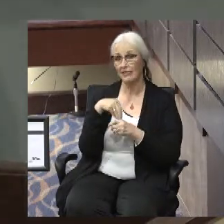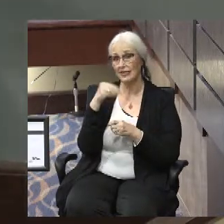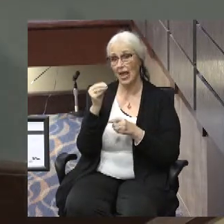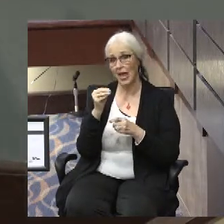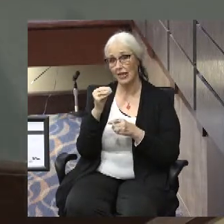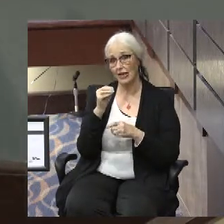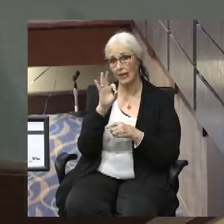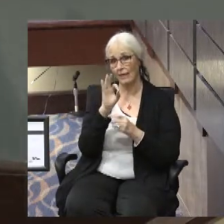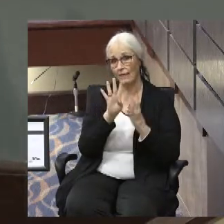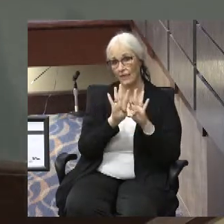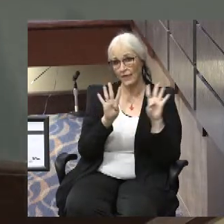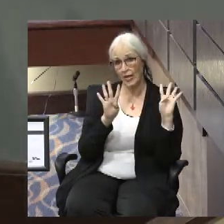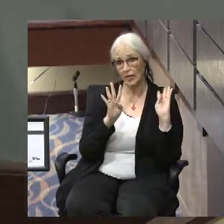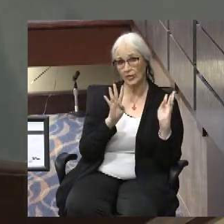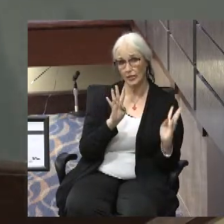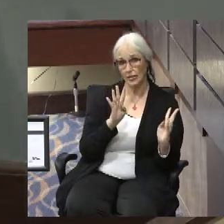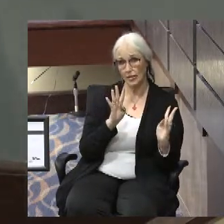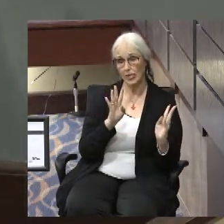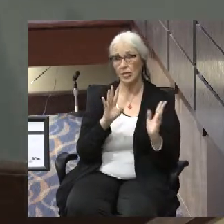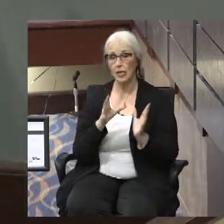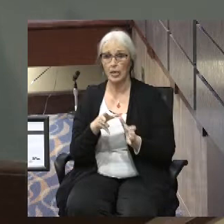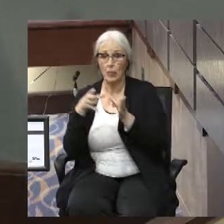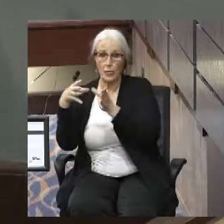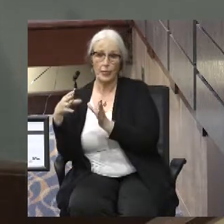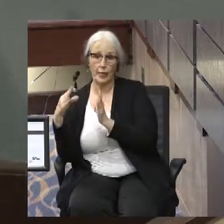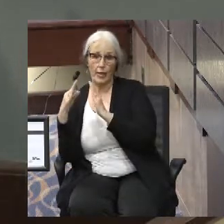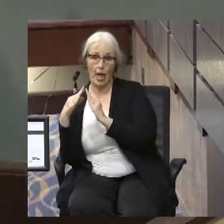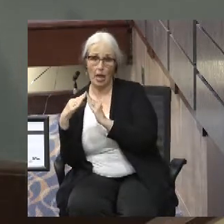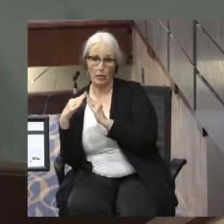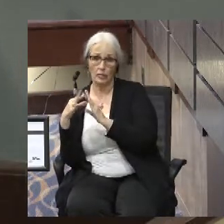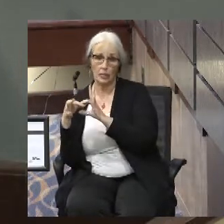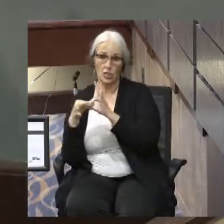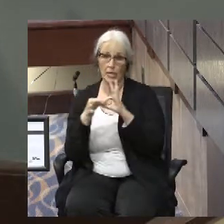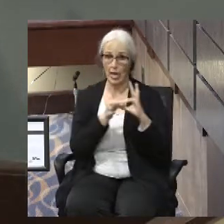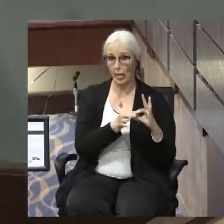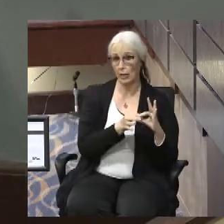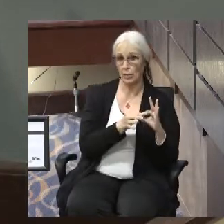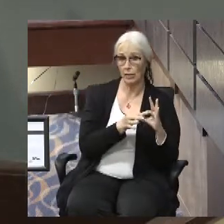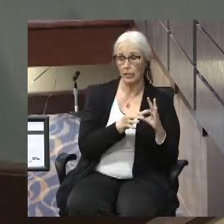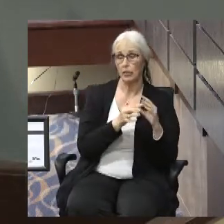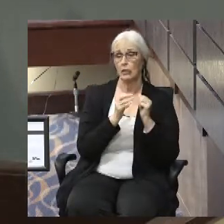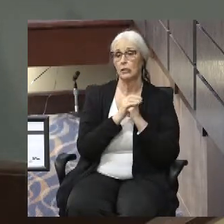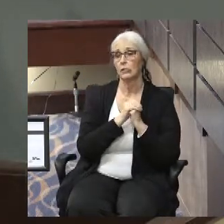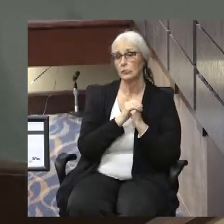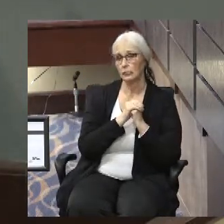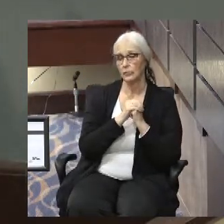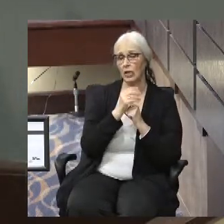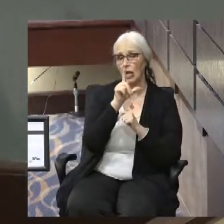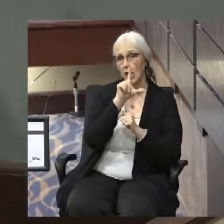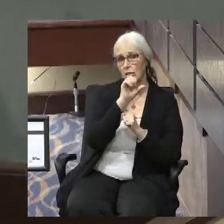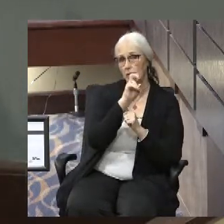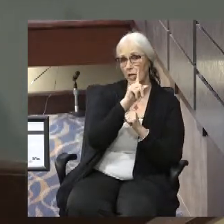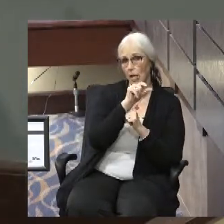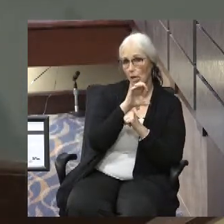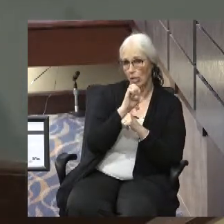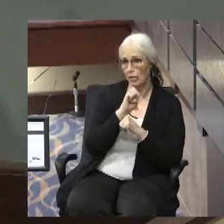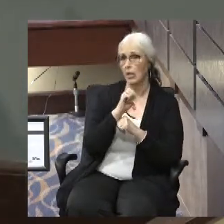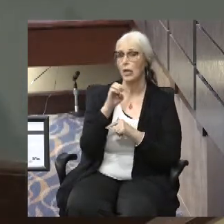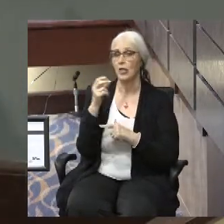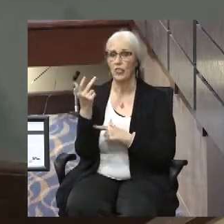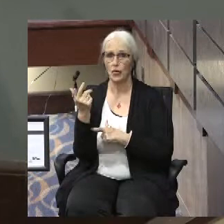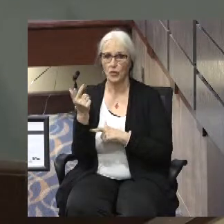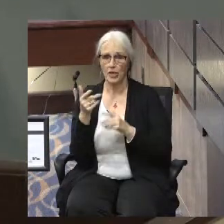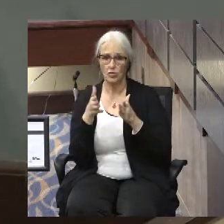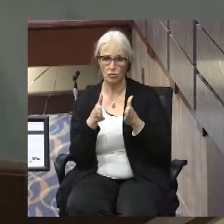will, all the storage will be inside the fence and screened from both LaSalle and 13th Street. Well, the house is, I